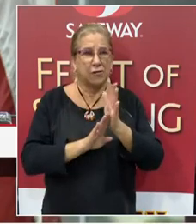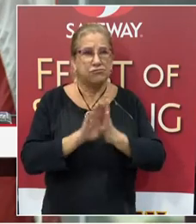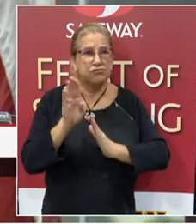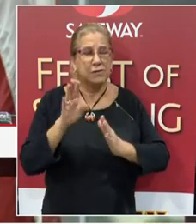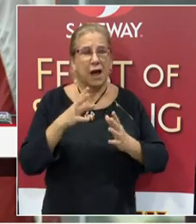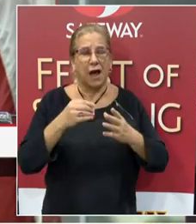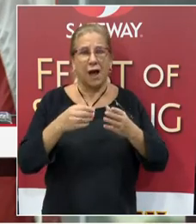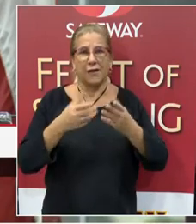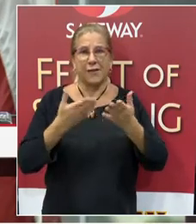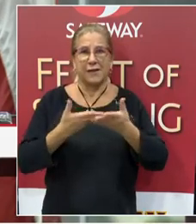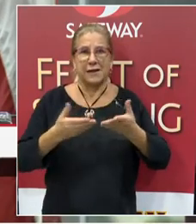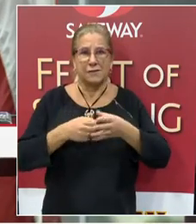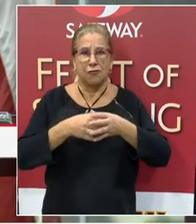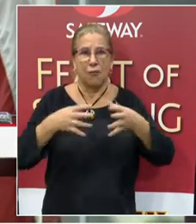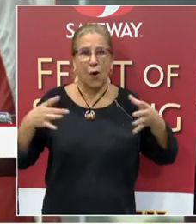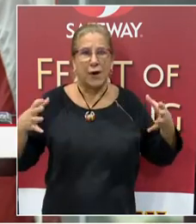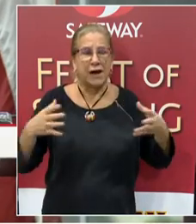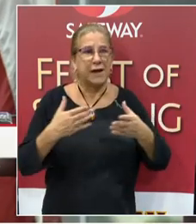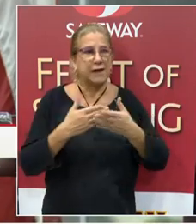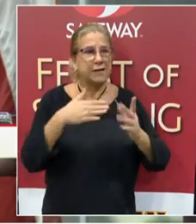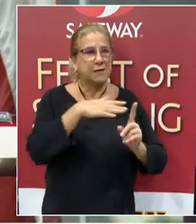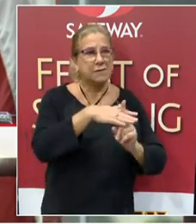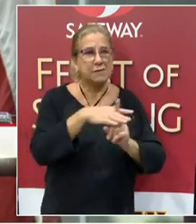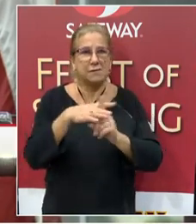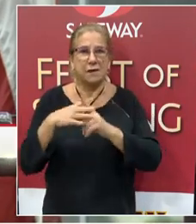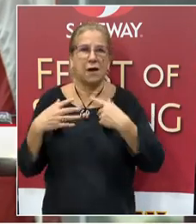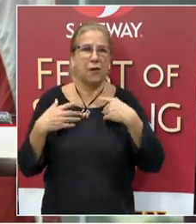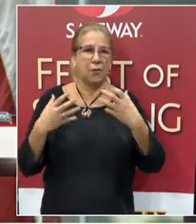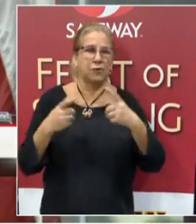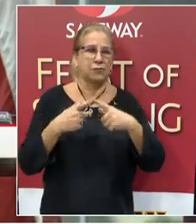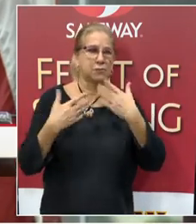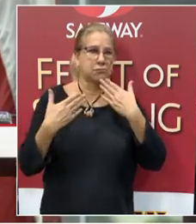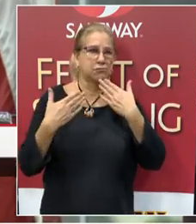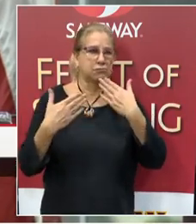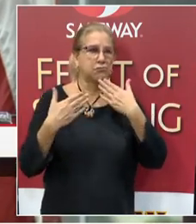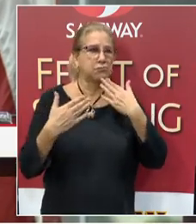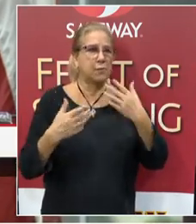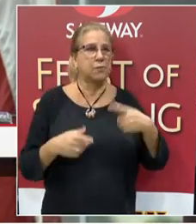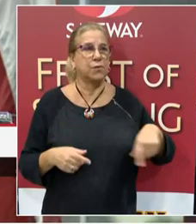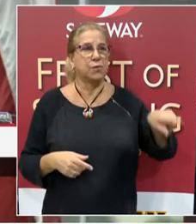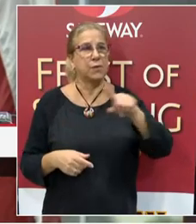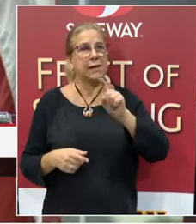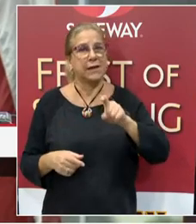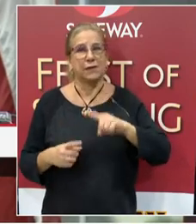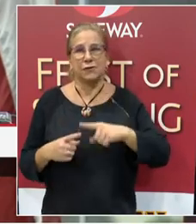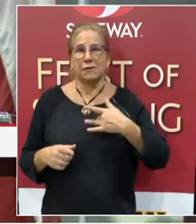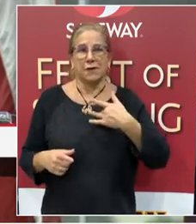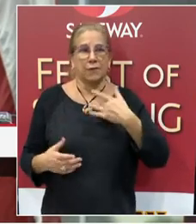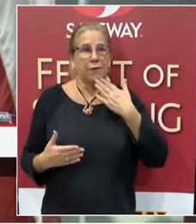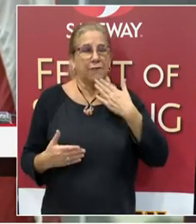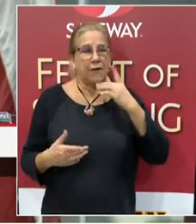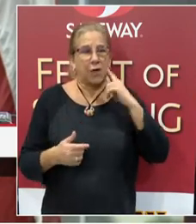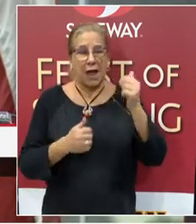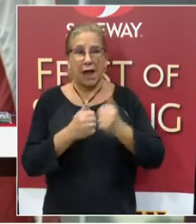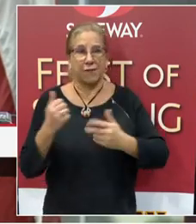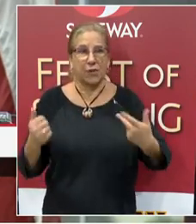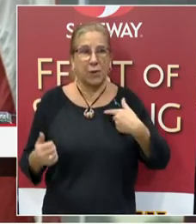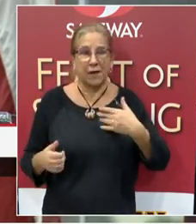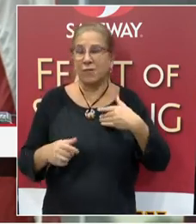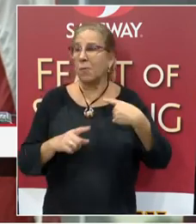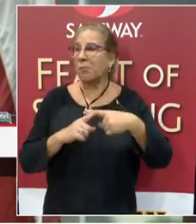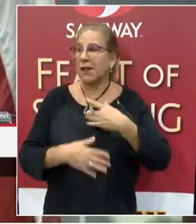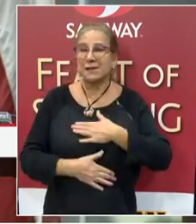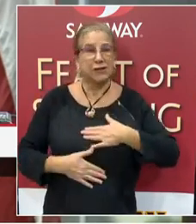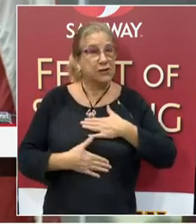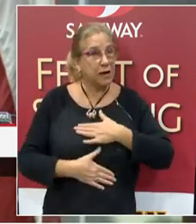take advantage of all we have to offer today, from the live entertainment to the health screenings, and we